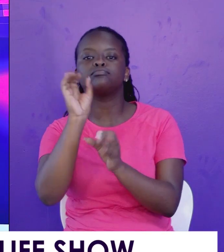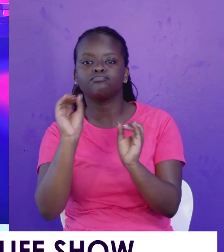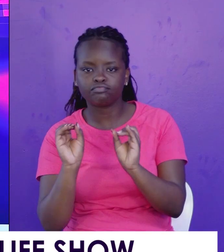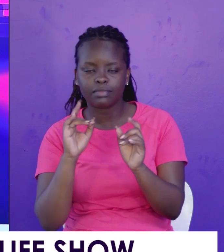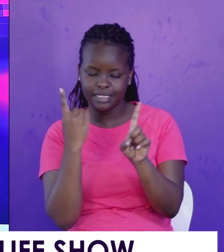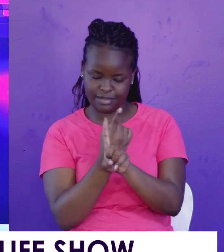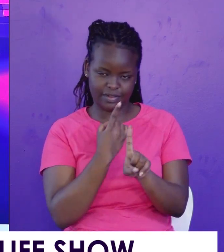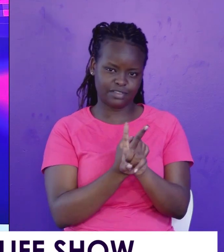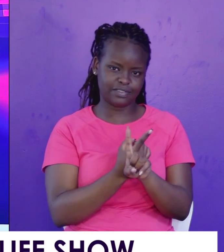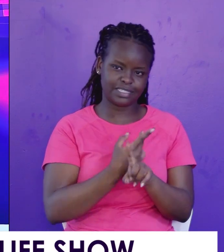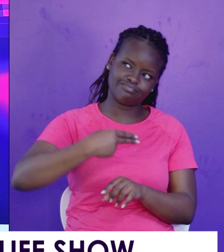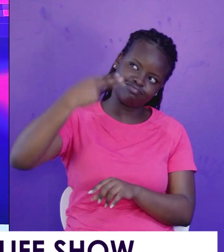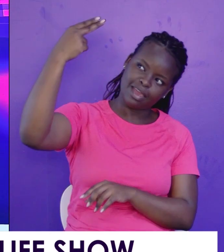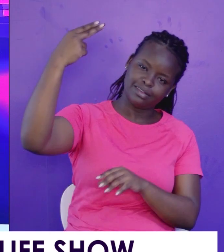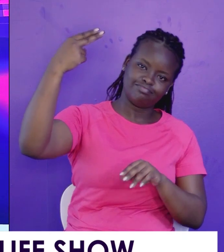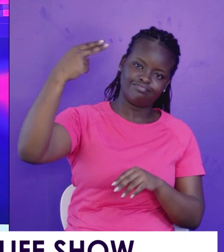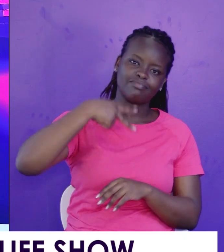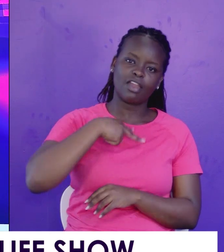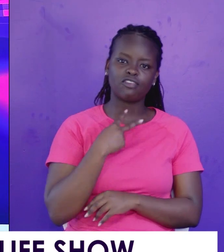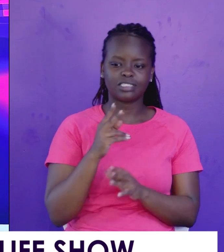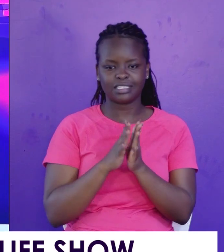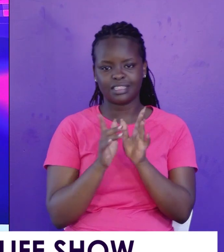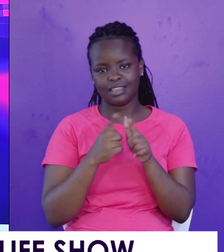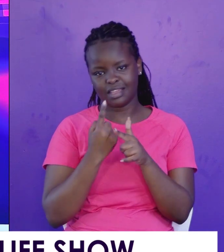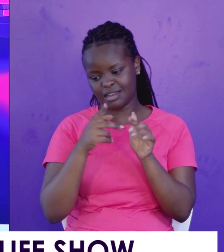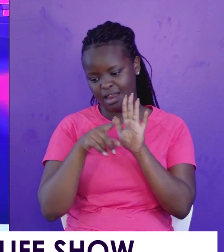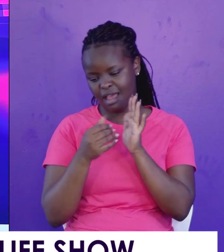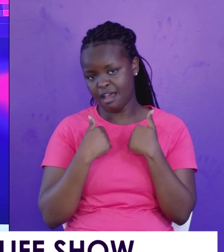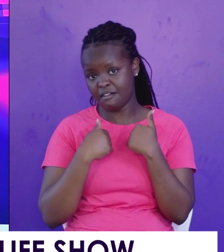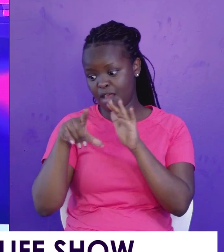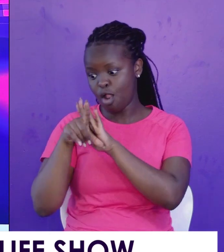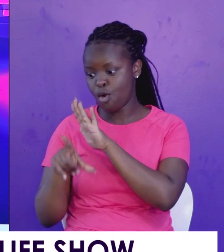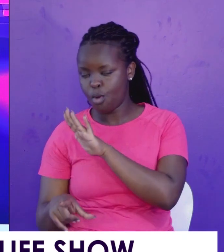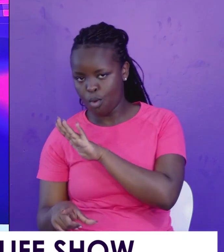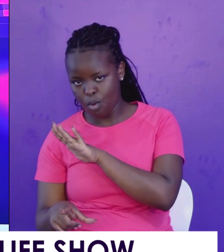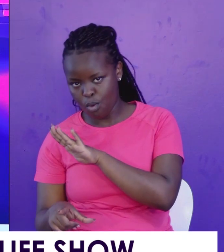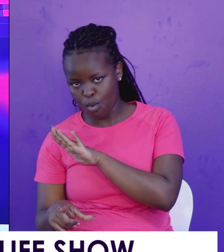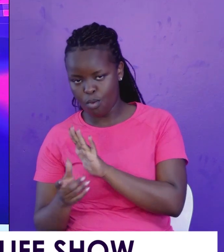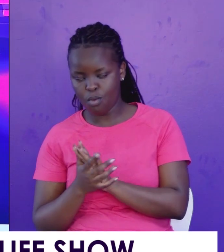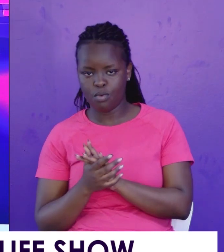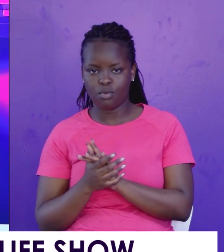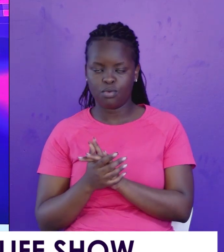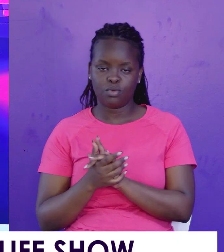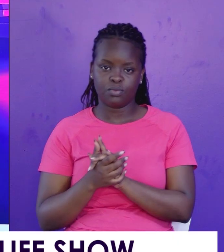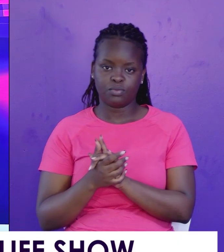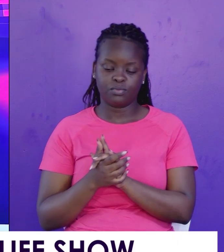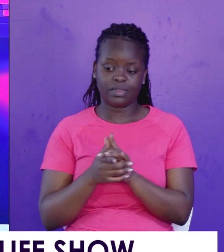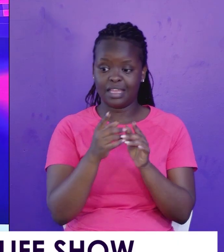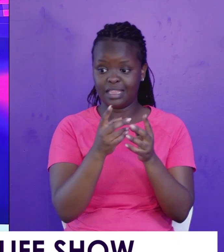tone. Yeah. Communicates to you something. Yeah. So those nonverbal cues help you to know that this crowd,